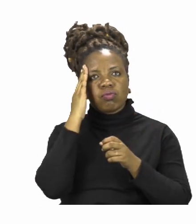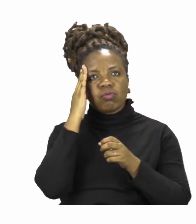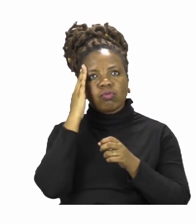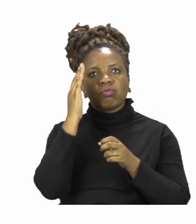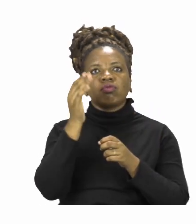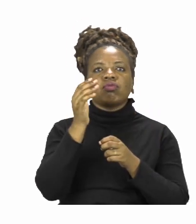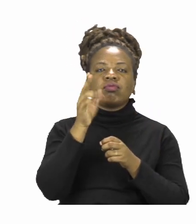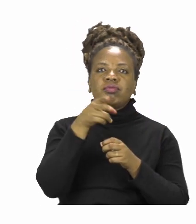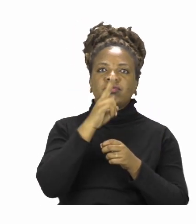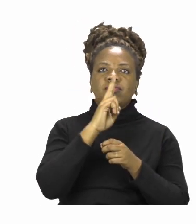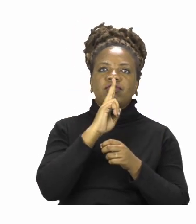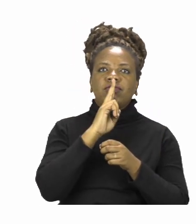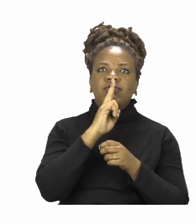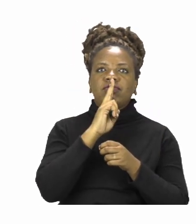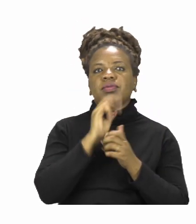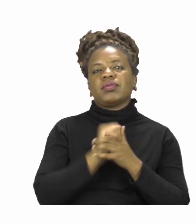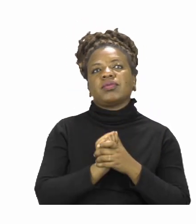for them.